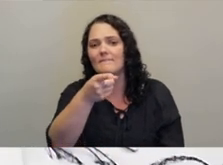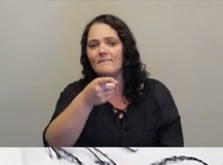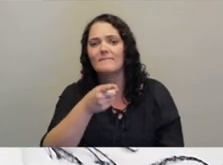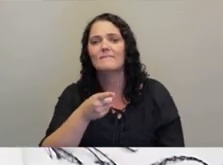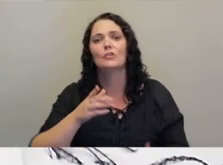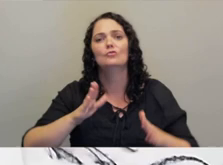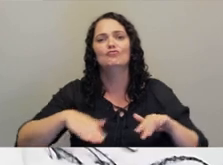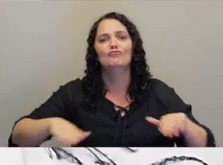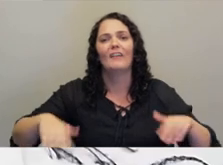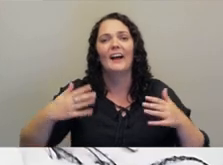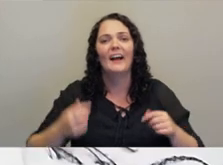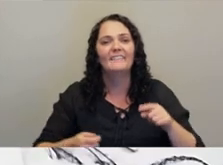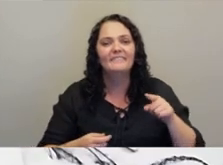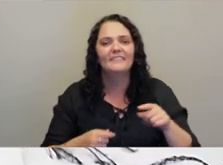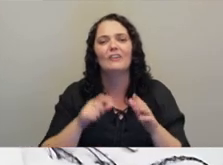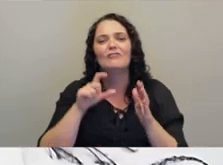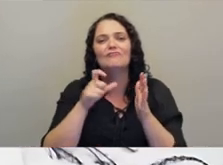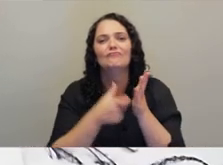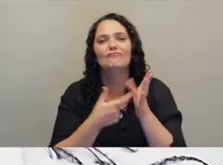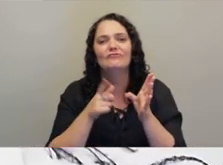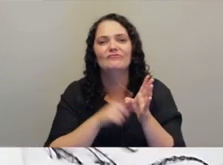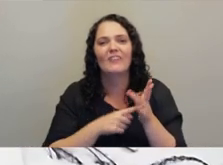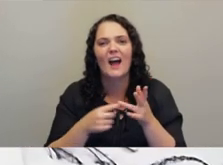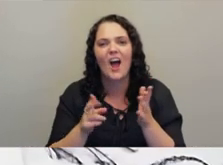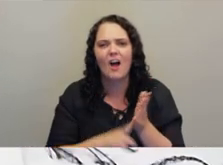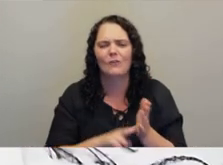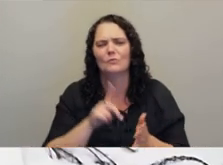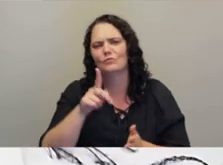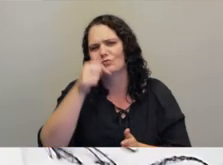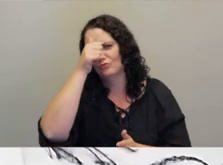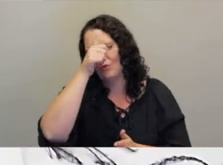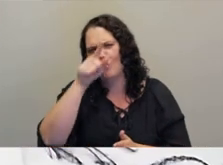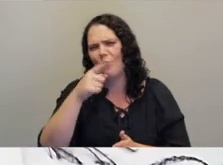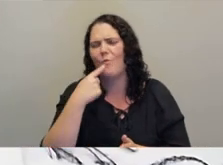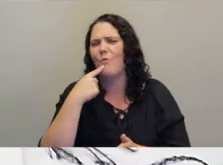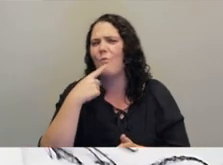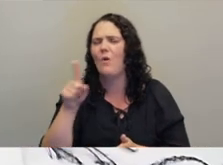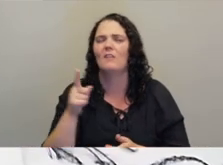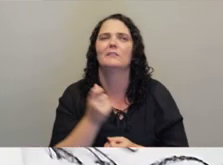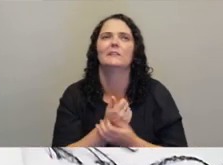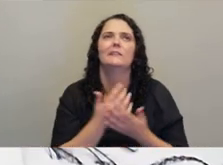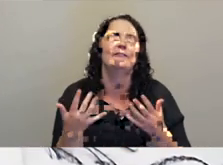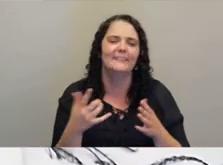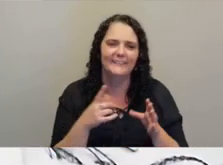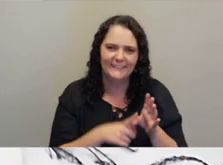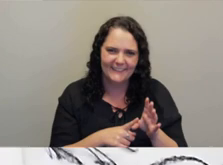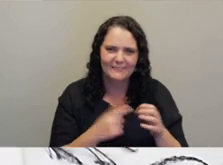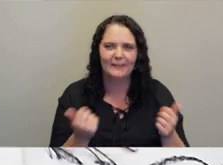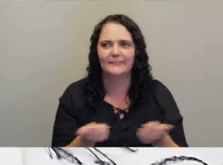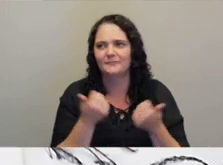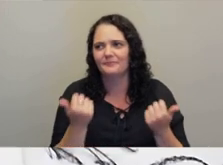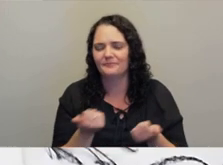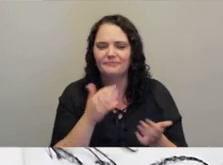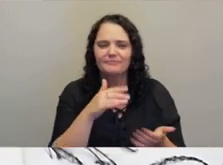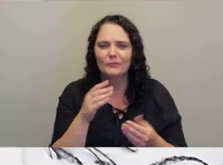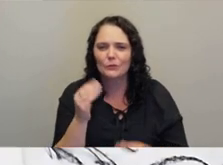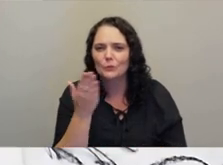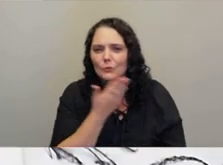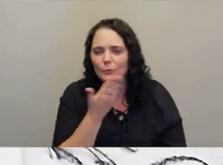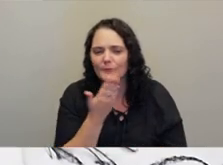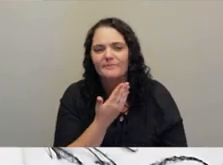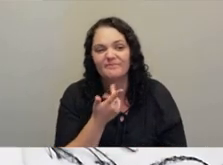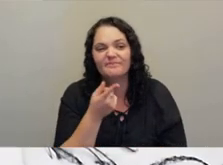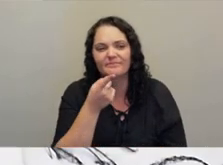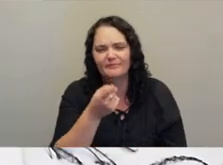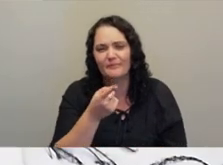If you're like me and you have kids and you do book lists every year, you've gotten a million of these twistable crayons. I remember when